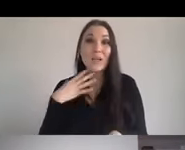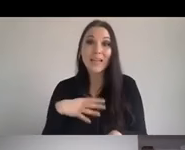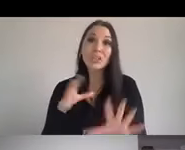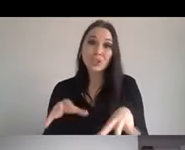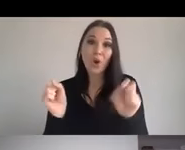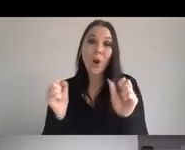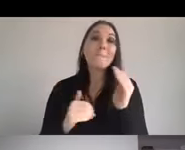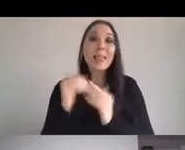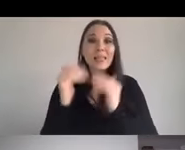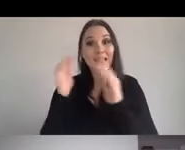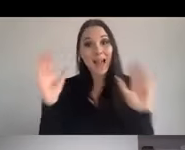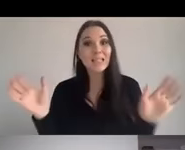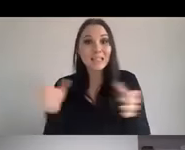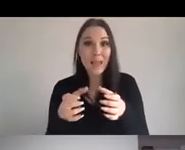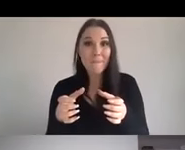building a team.